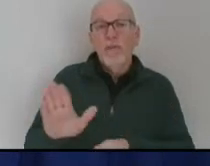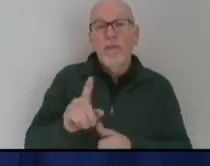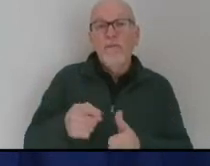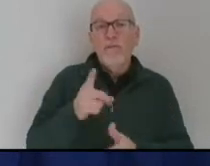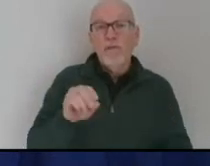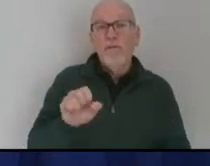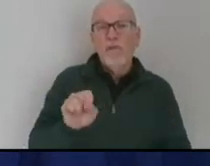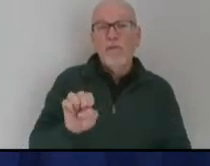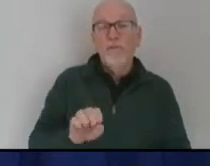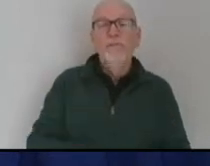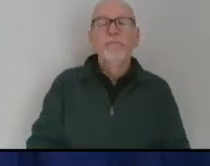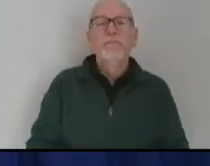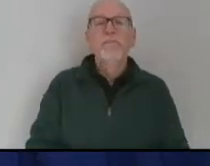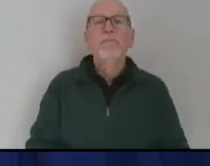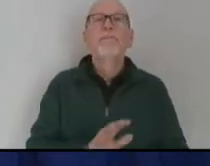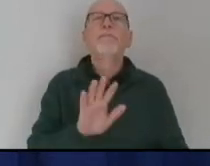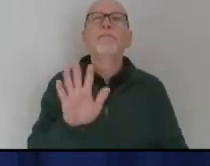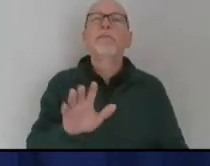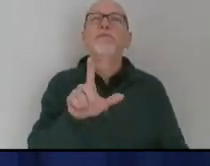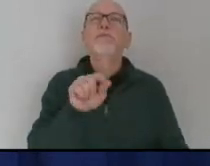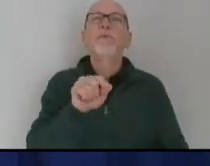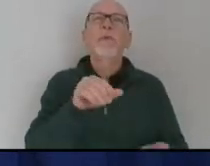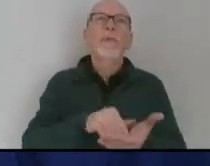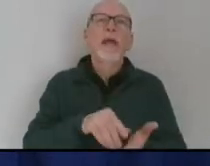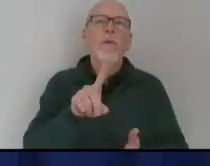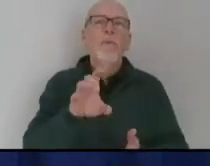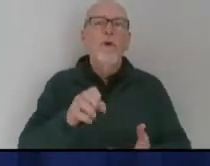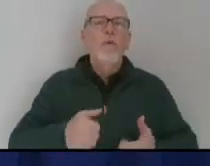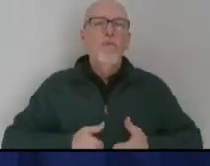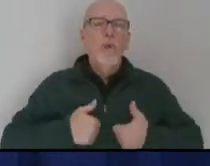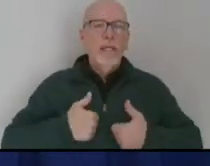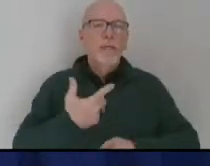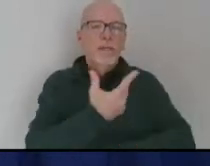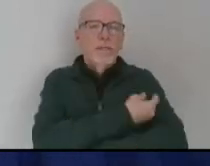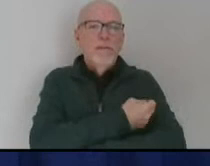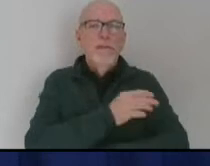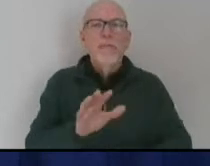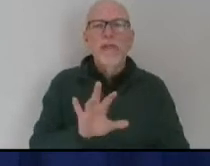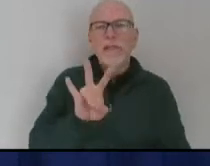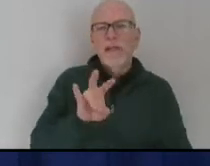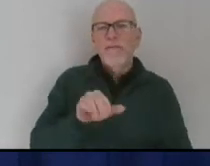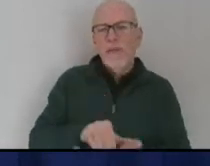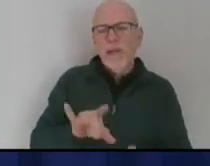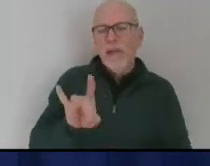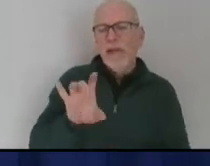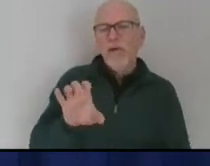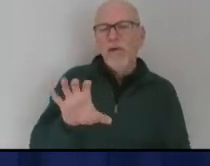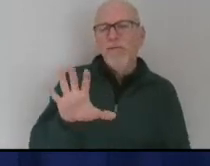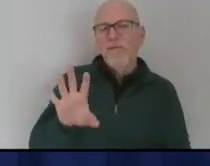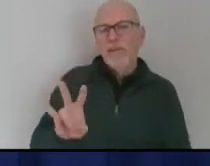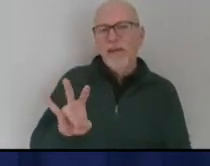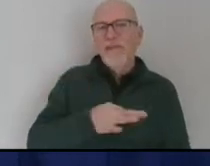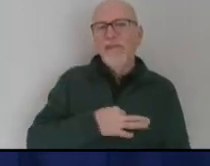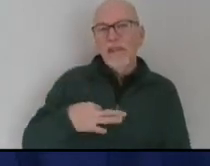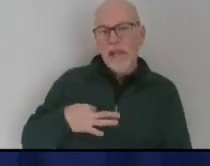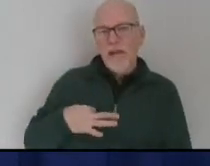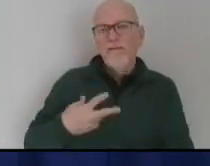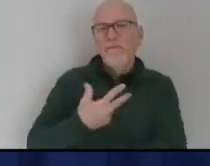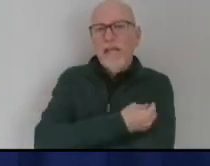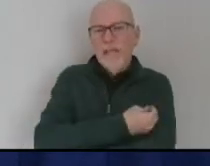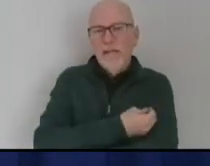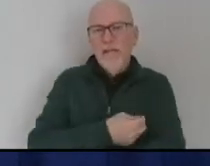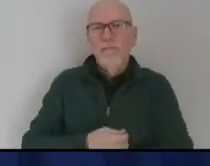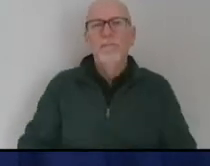doses. That's about 20,100 residents that have been vaccinated and about 7,857 staff that have been